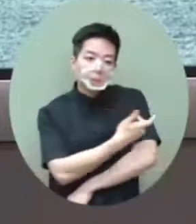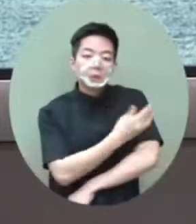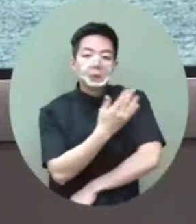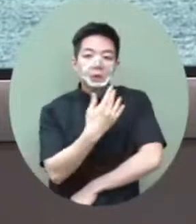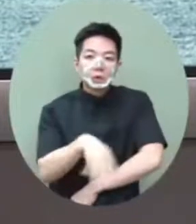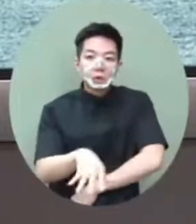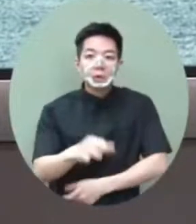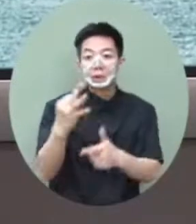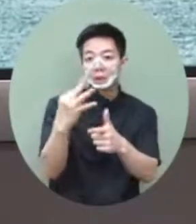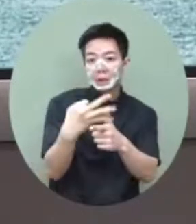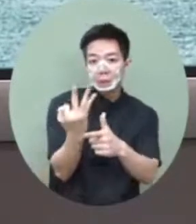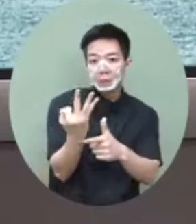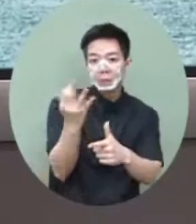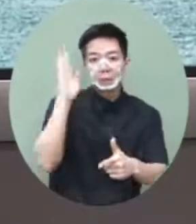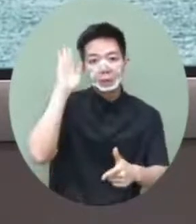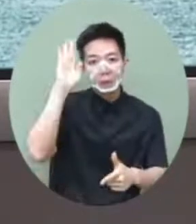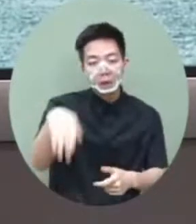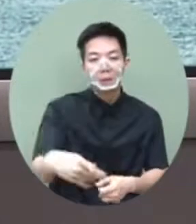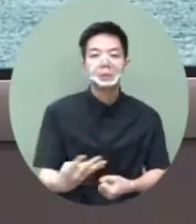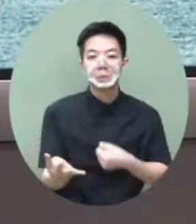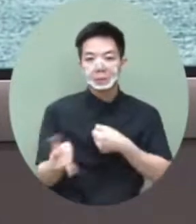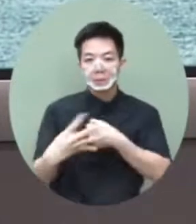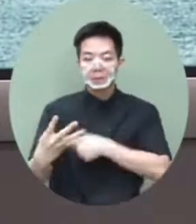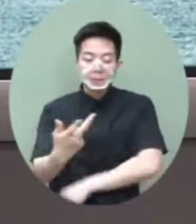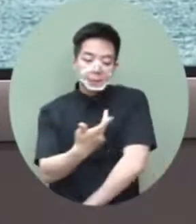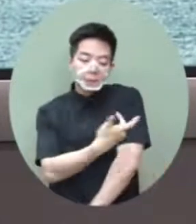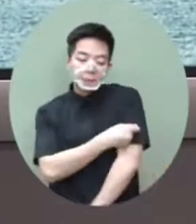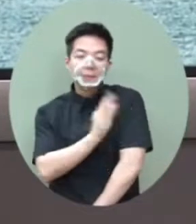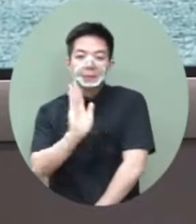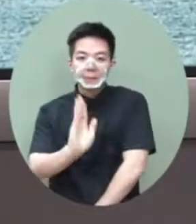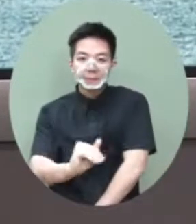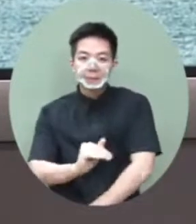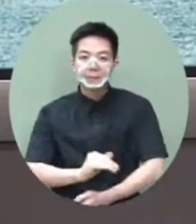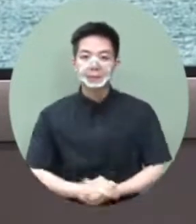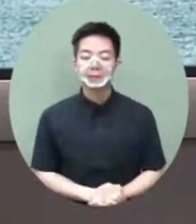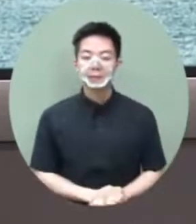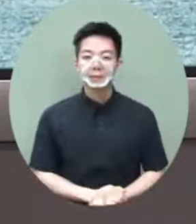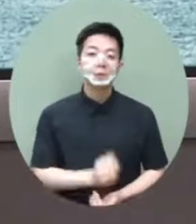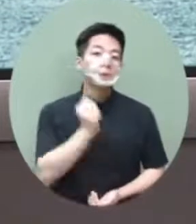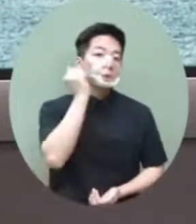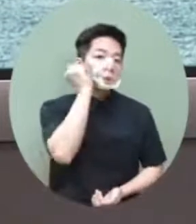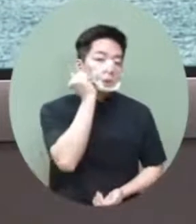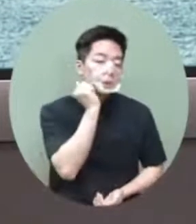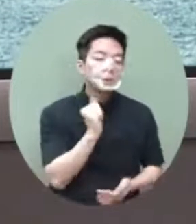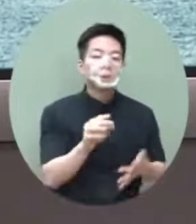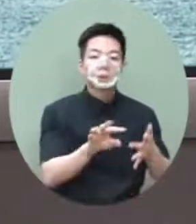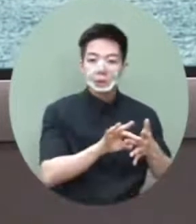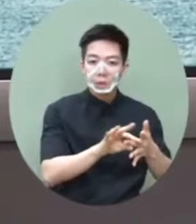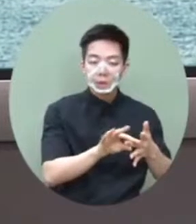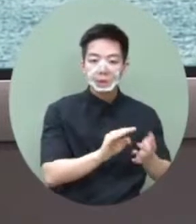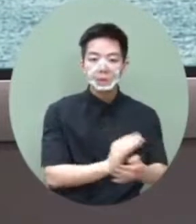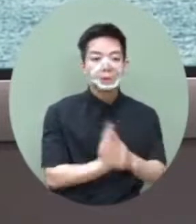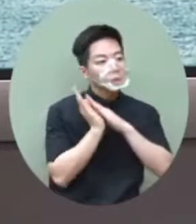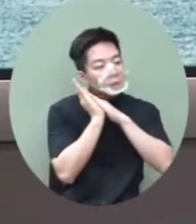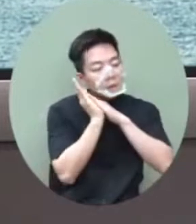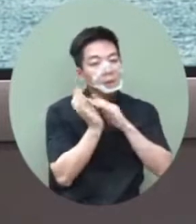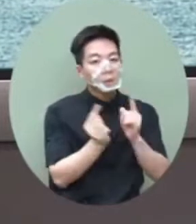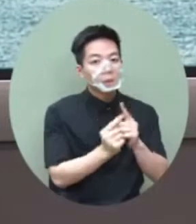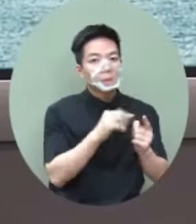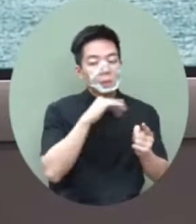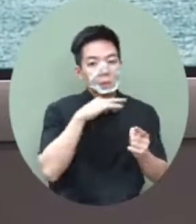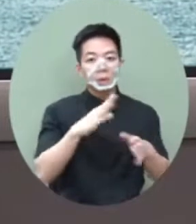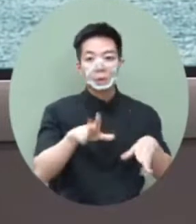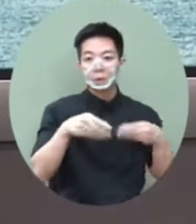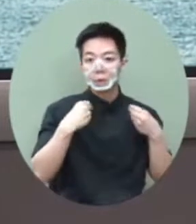18 and 59, if they have already received 2 doses, they may receive the 3rd dose 3 months after the 2nd